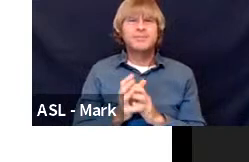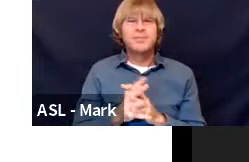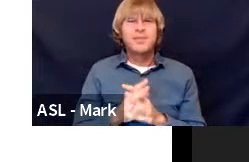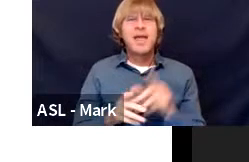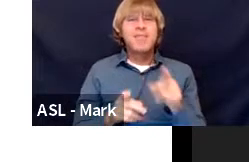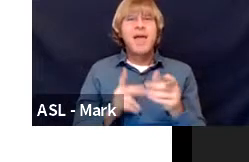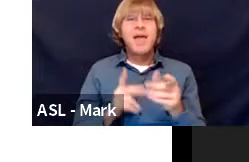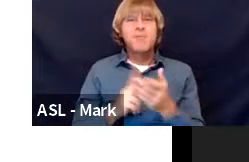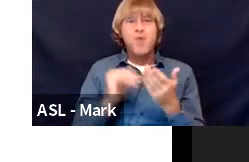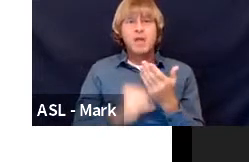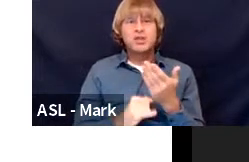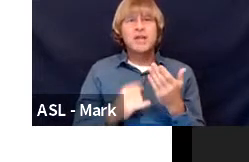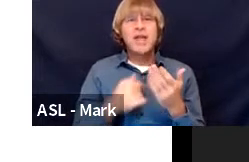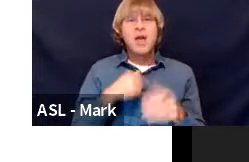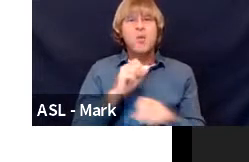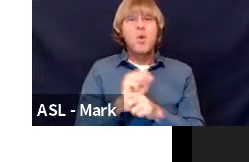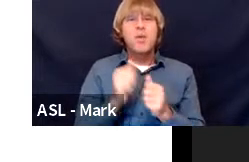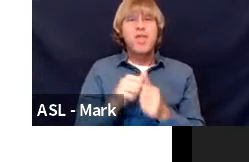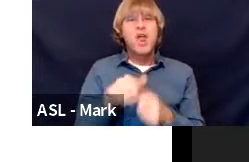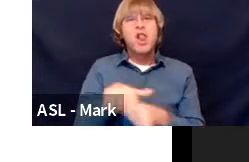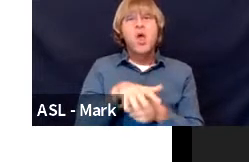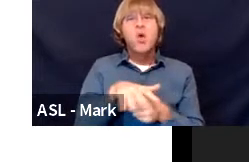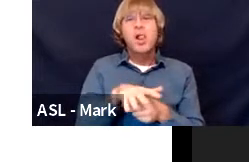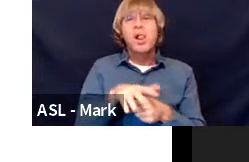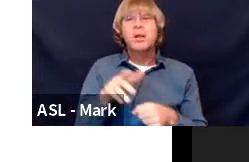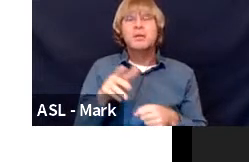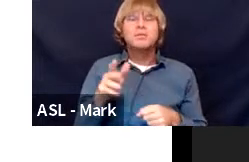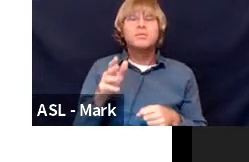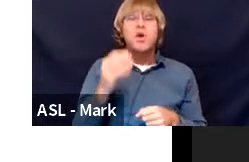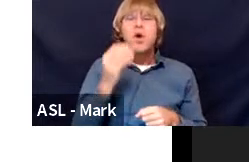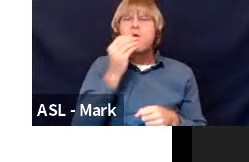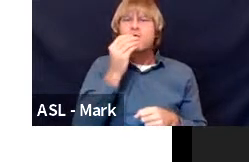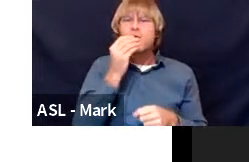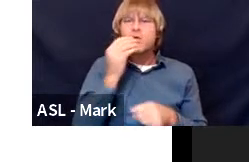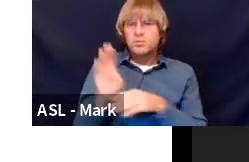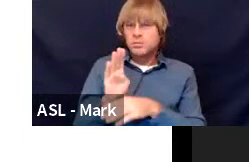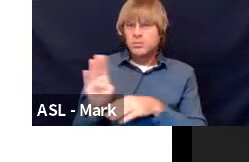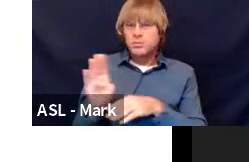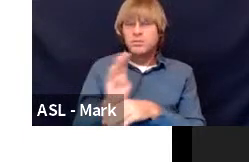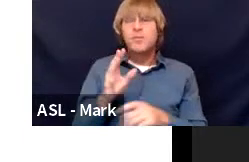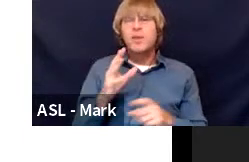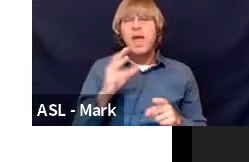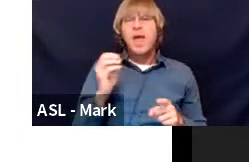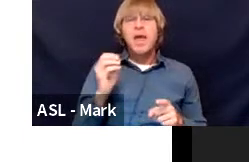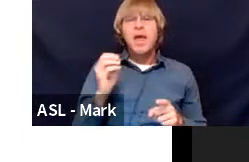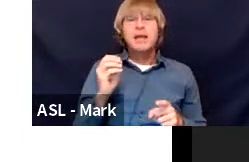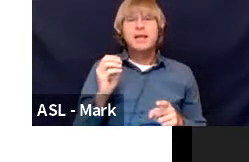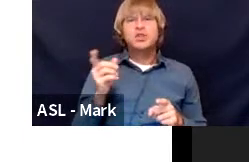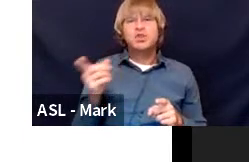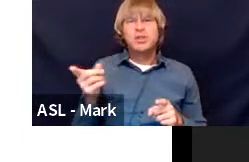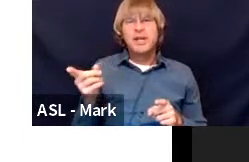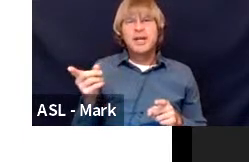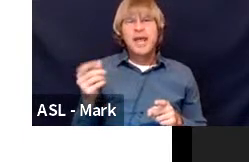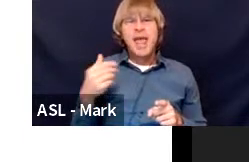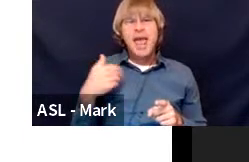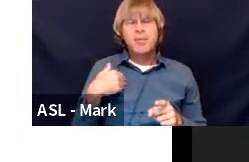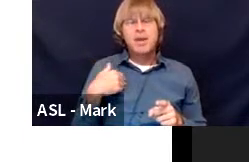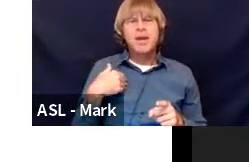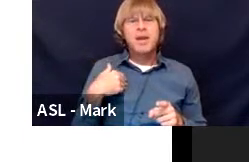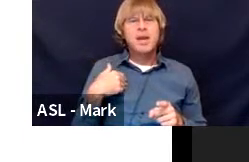This project, I worked with a local food entrepreneur, and she had